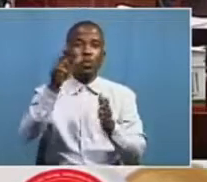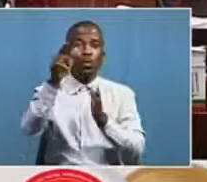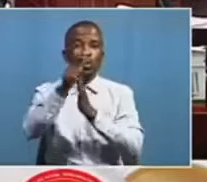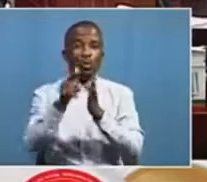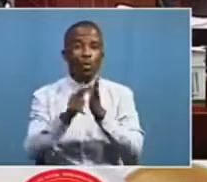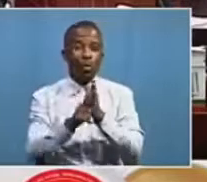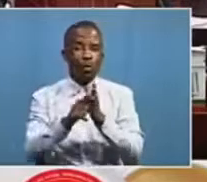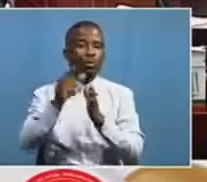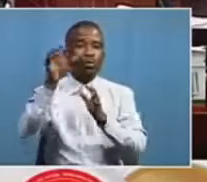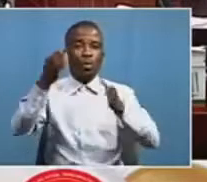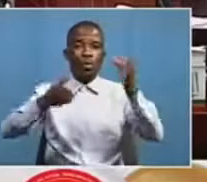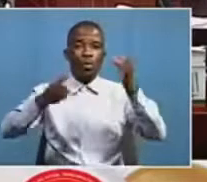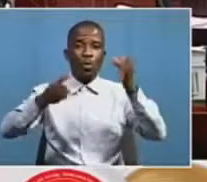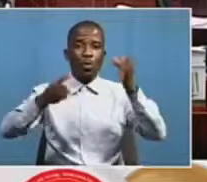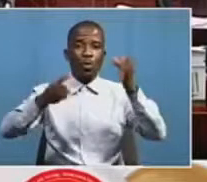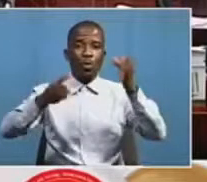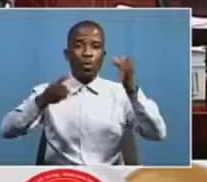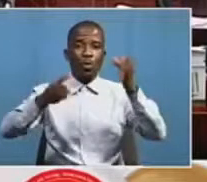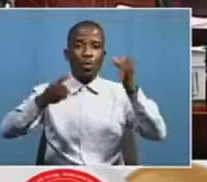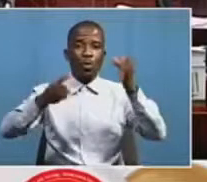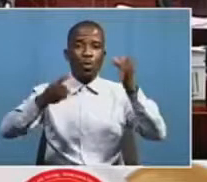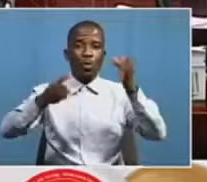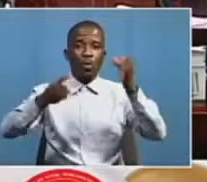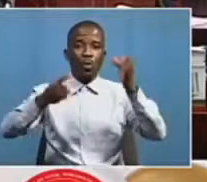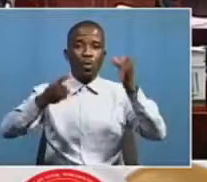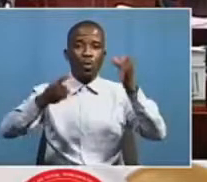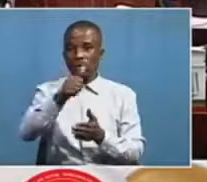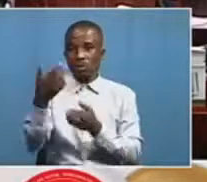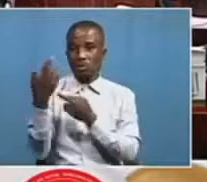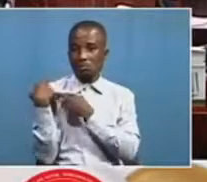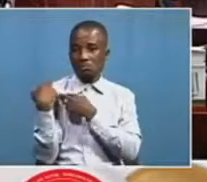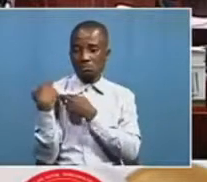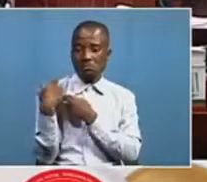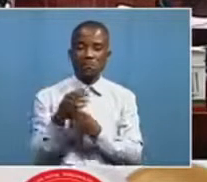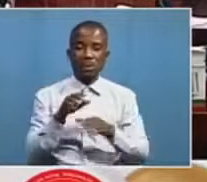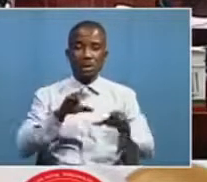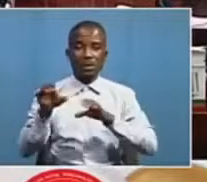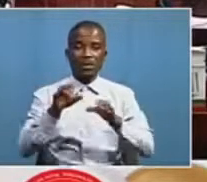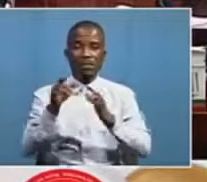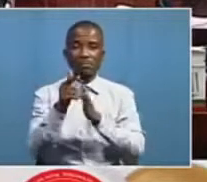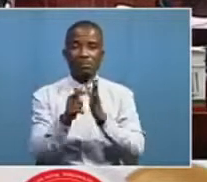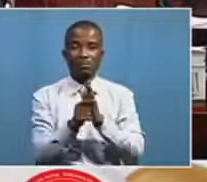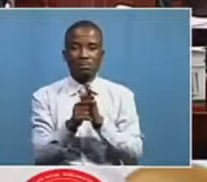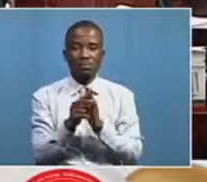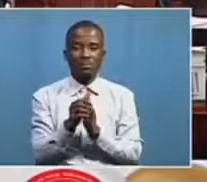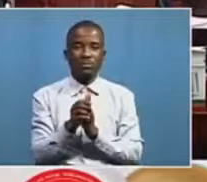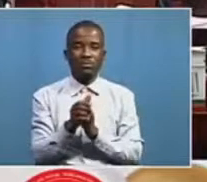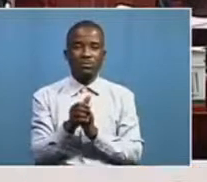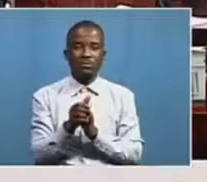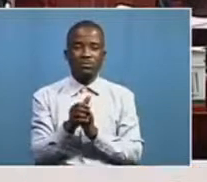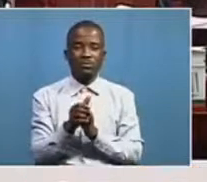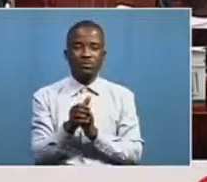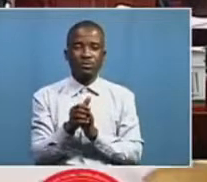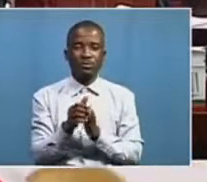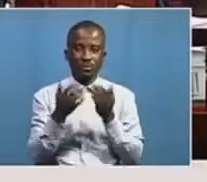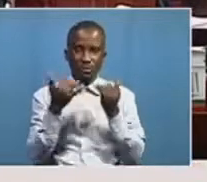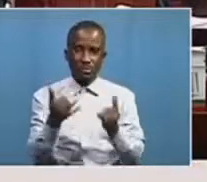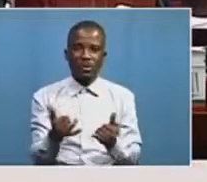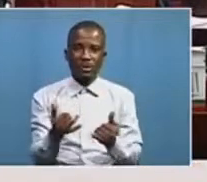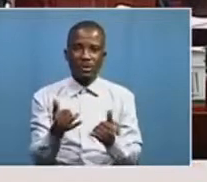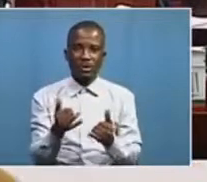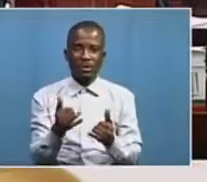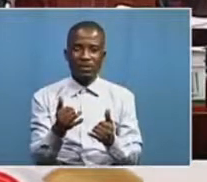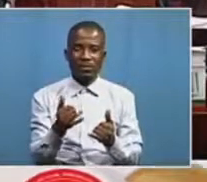governmental acts, but may also be applied to duties required to be performed by law. End of quote. Accordingly,